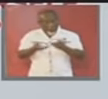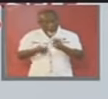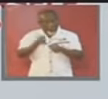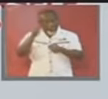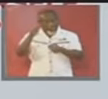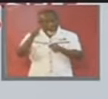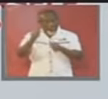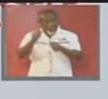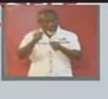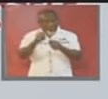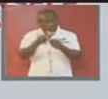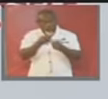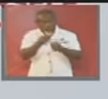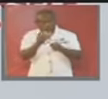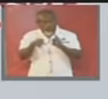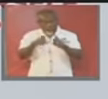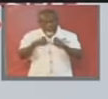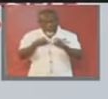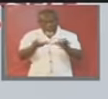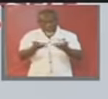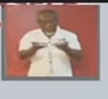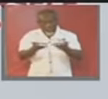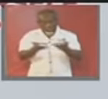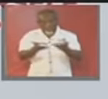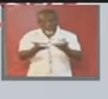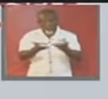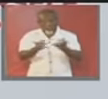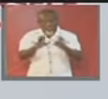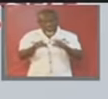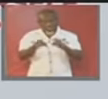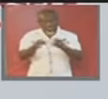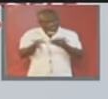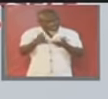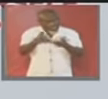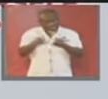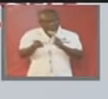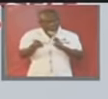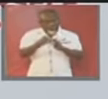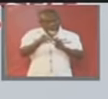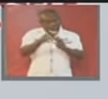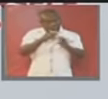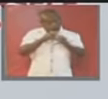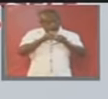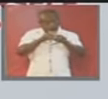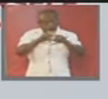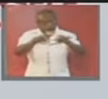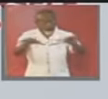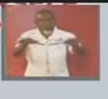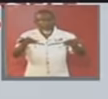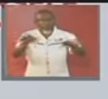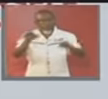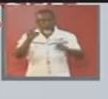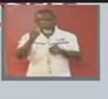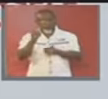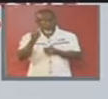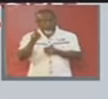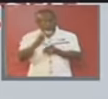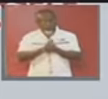impact of that new variant in all decisions we make from now going forward. Thank you very much,